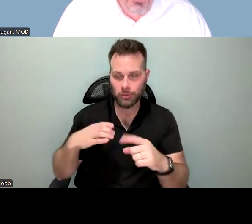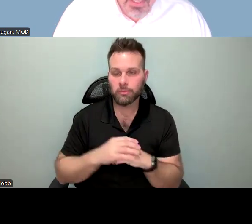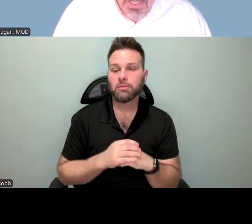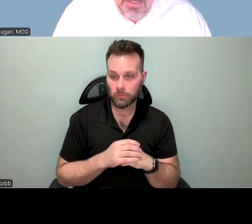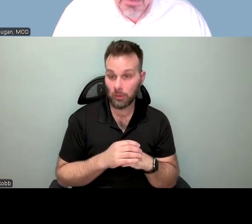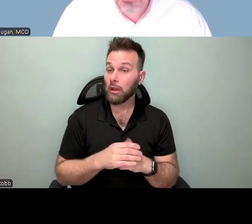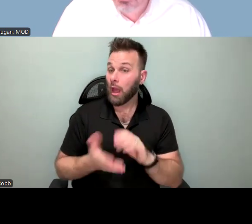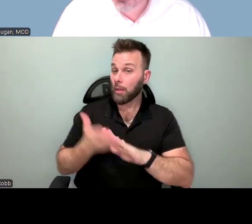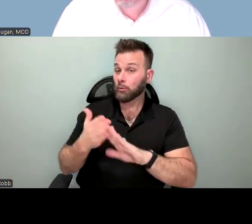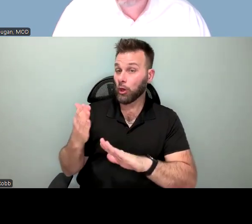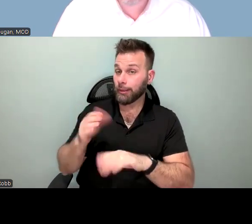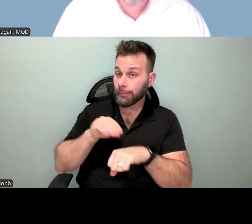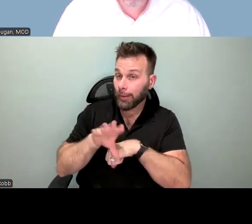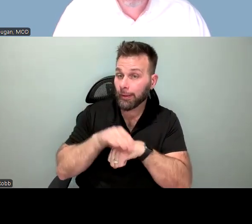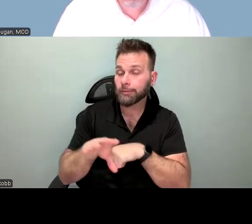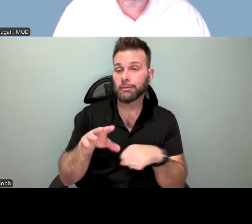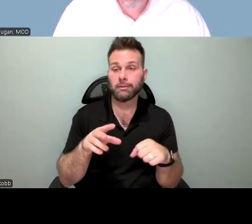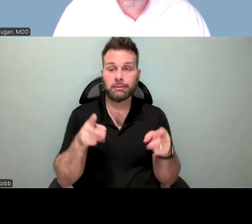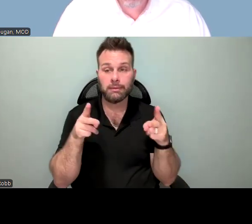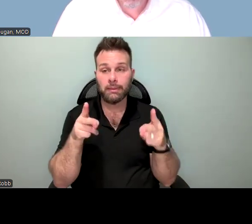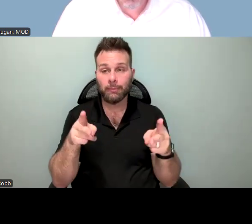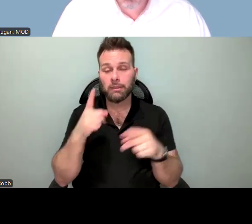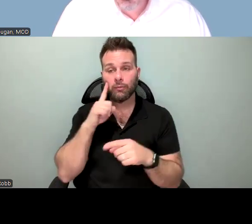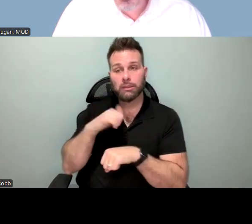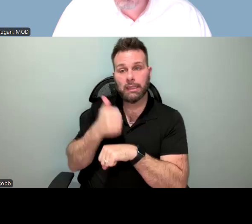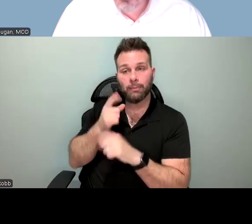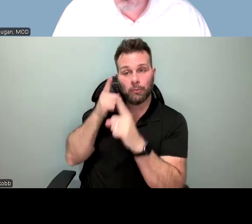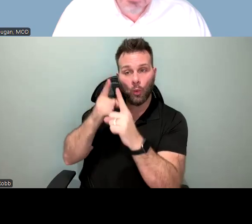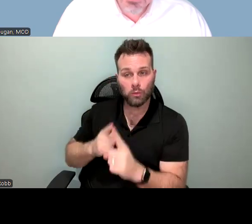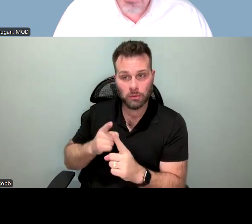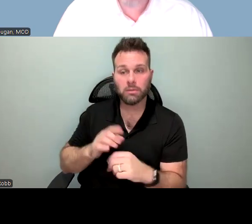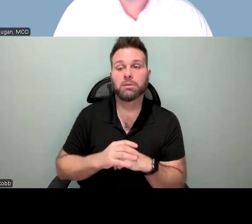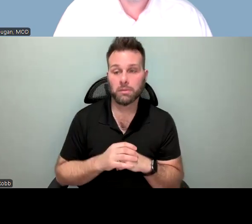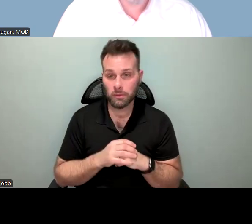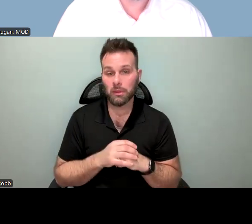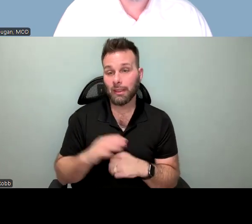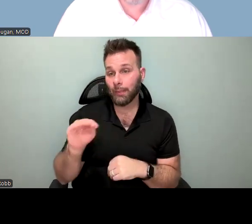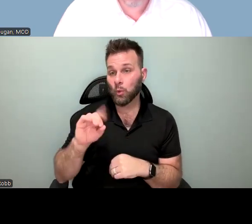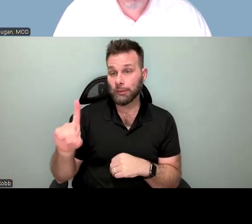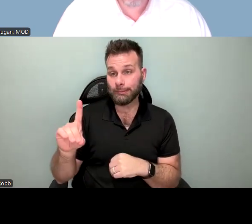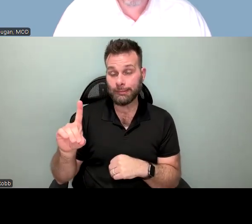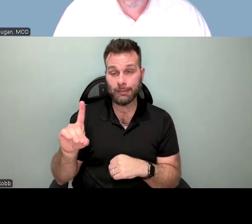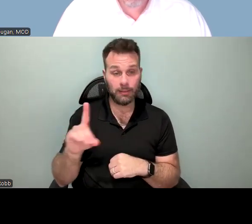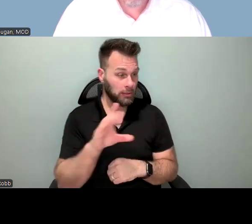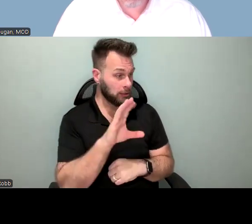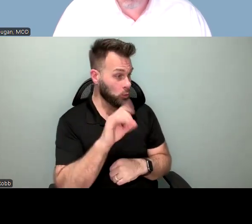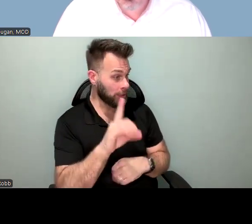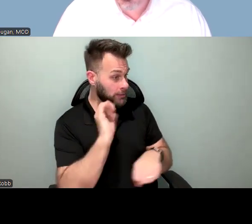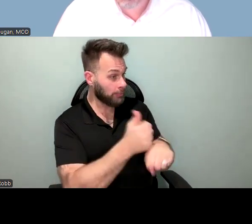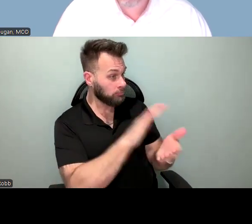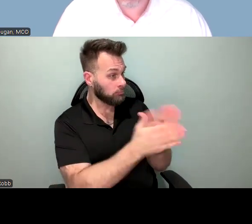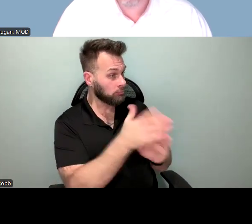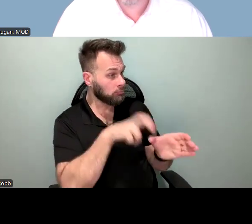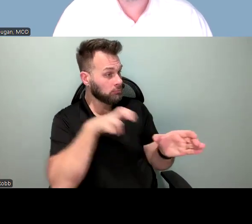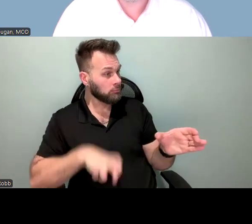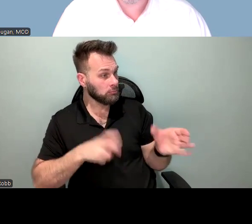sample operating guidance and templates for setting goals. MOD's involvement doesn't end with the creation of the COD. We continue to